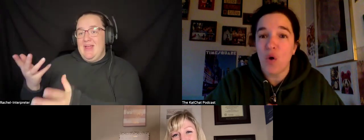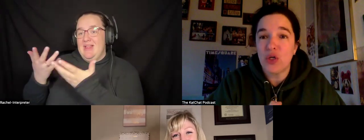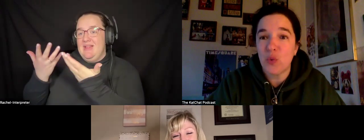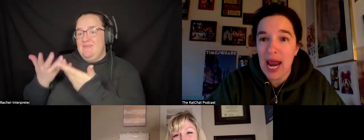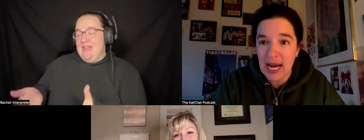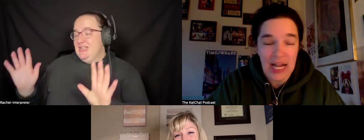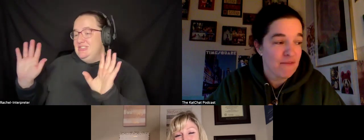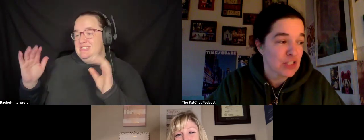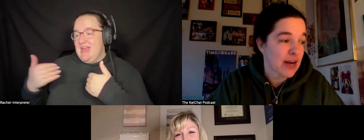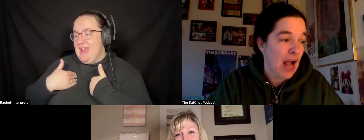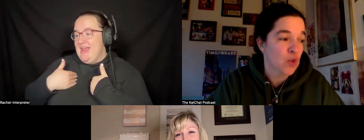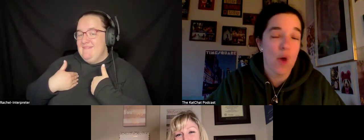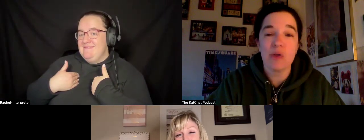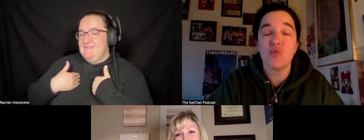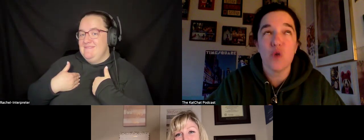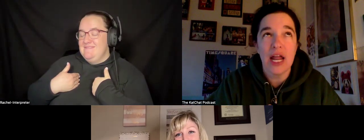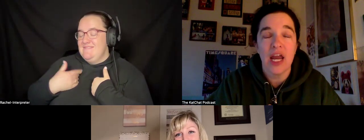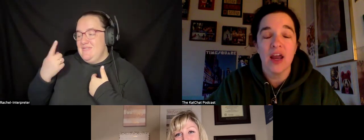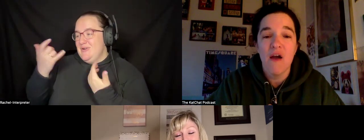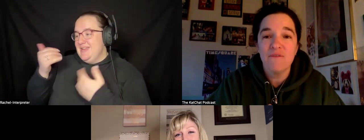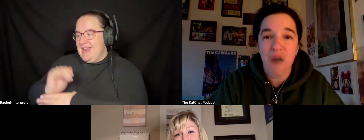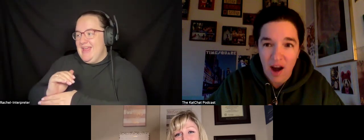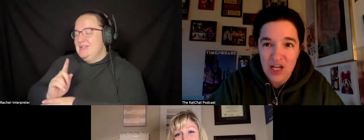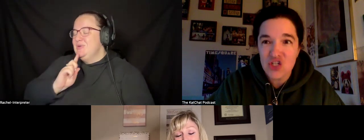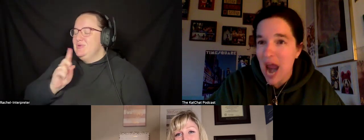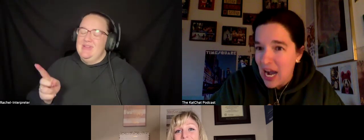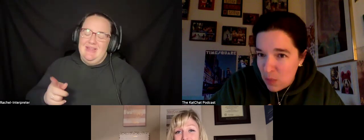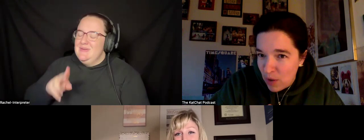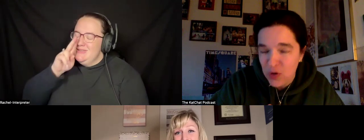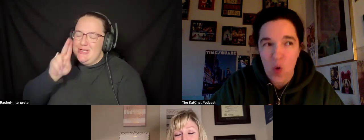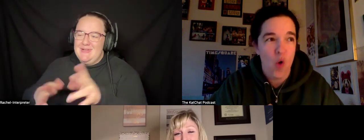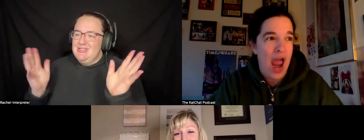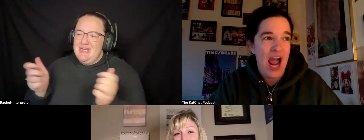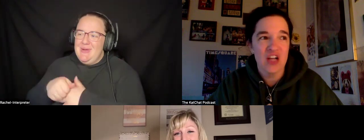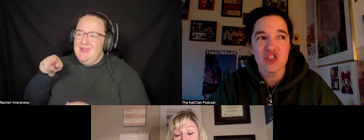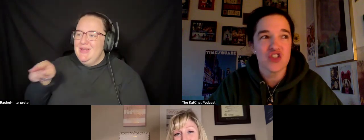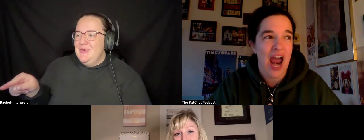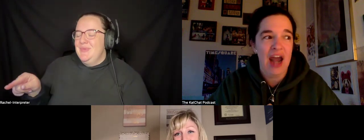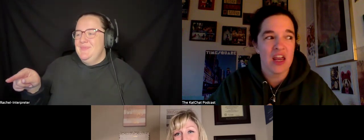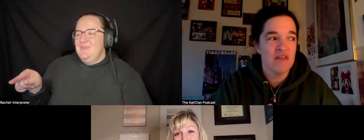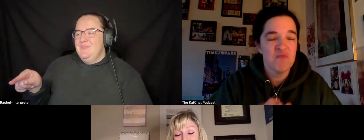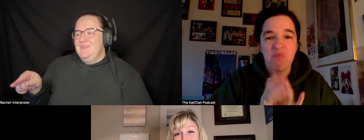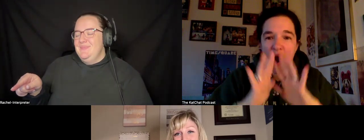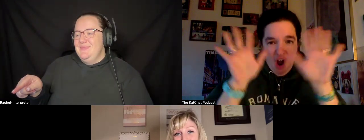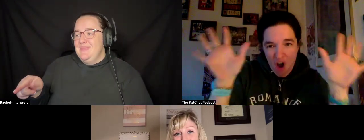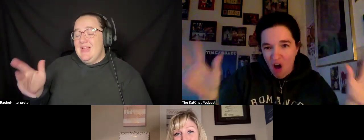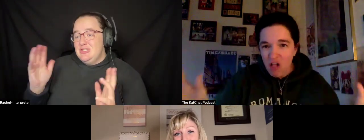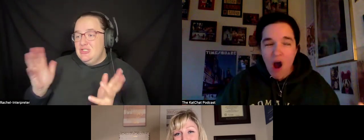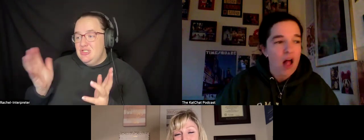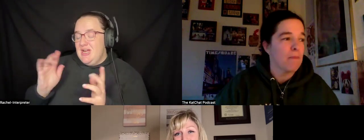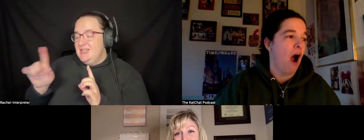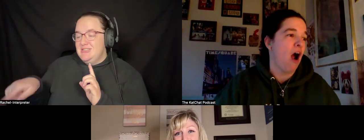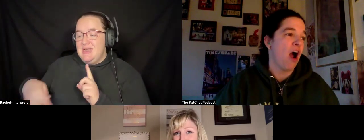have for you, Haley. But tonight, though, it was really fun chatting with you, not just chatting